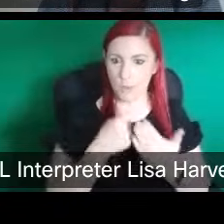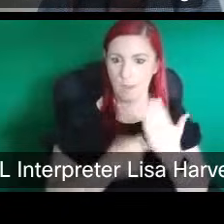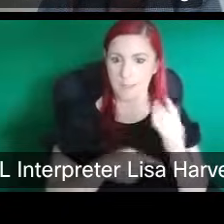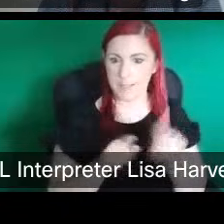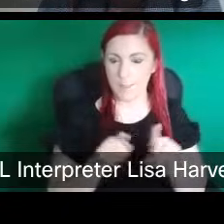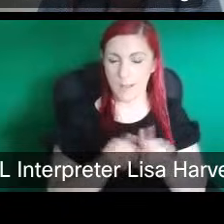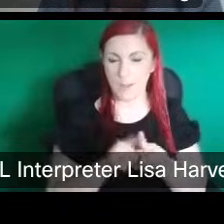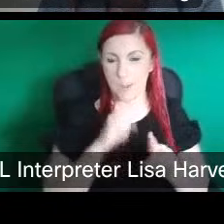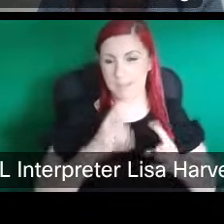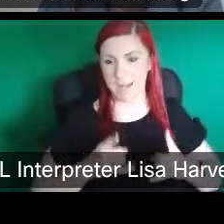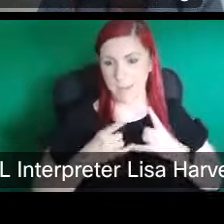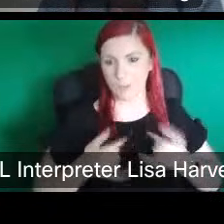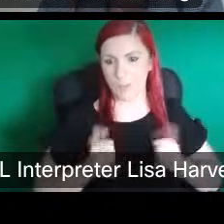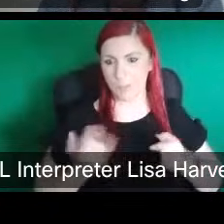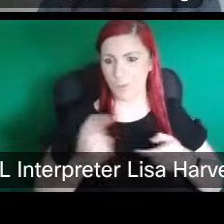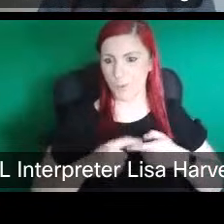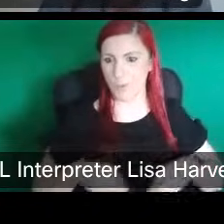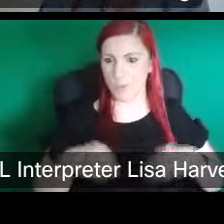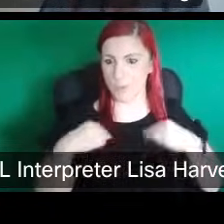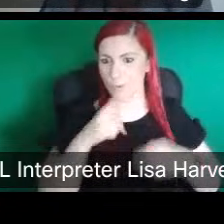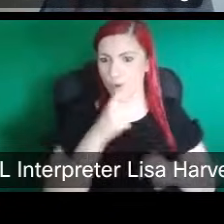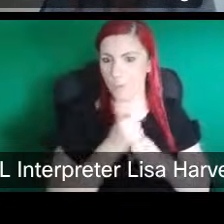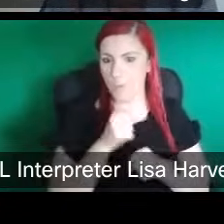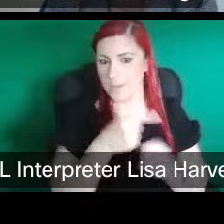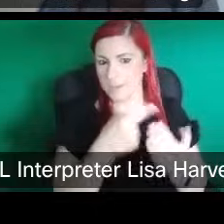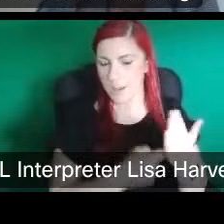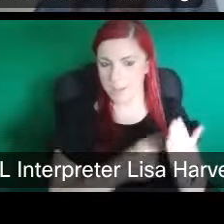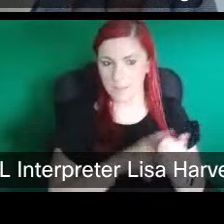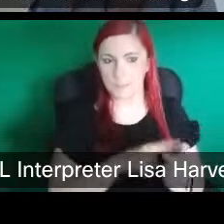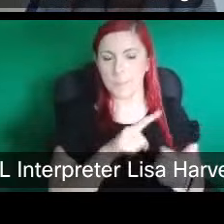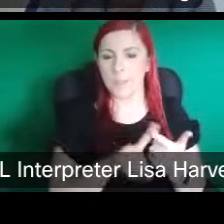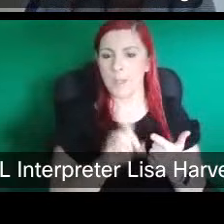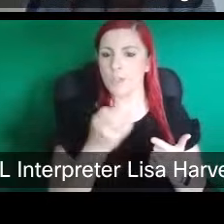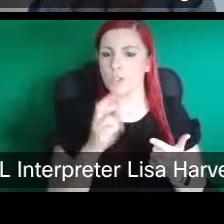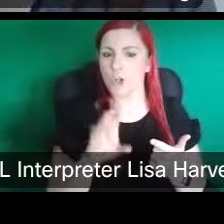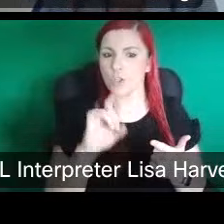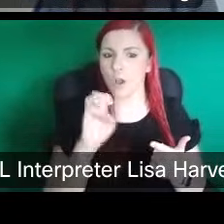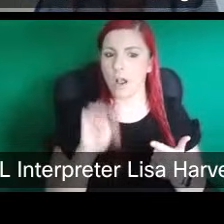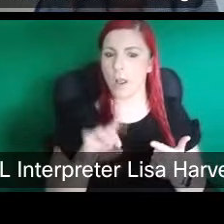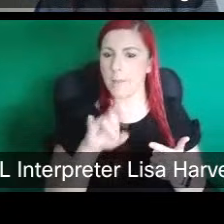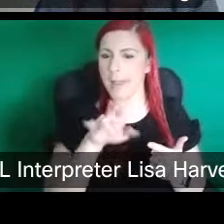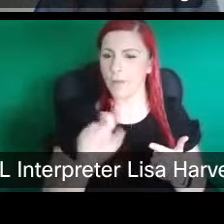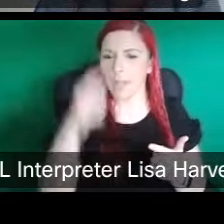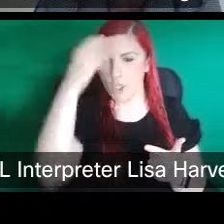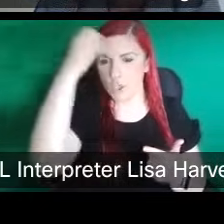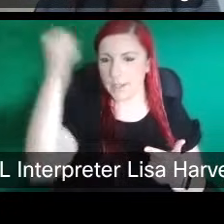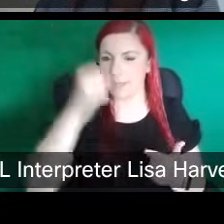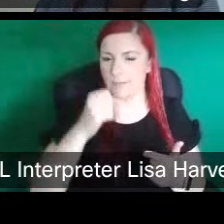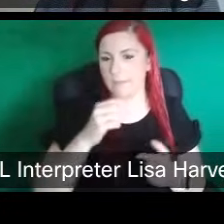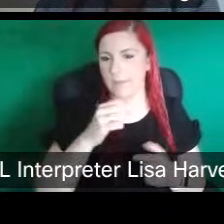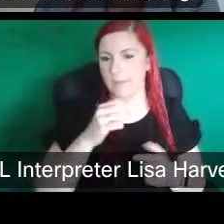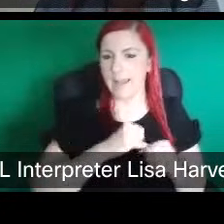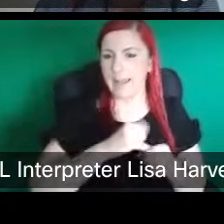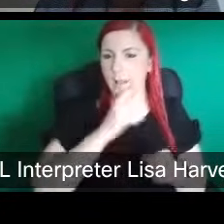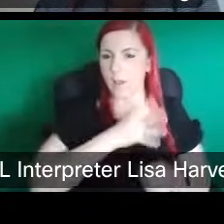this morning to speak about the policy. We're also joined by Dr. Colm Henry, who's our Chief Clinical Officer within